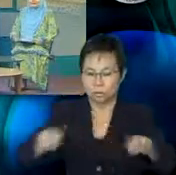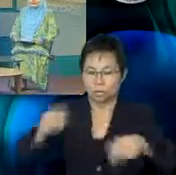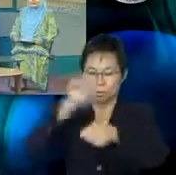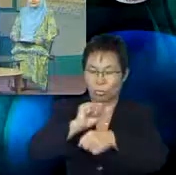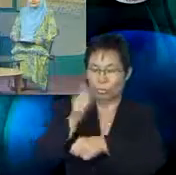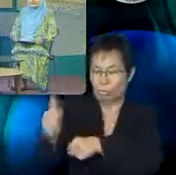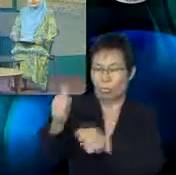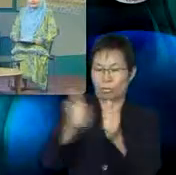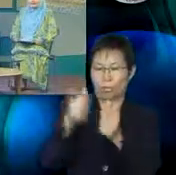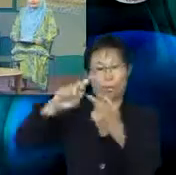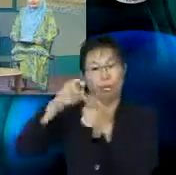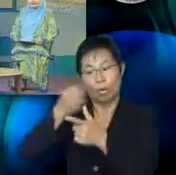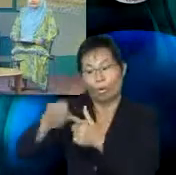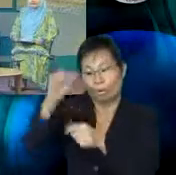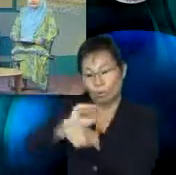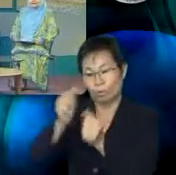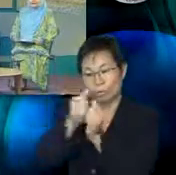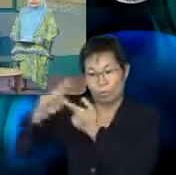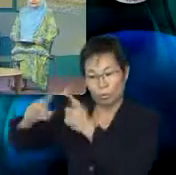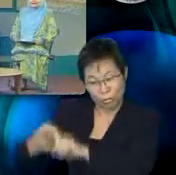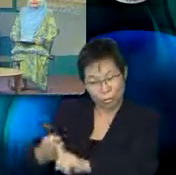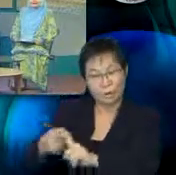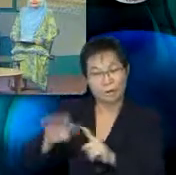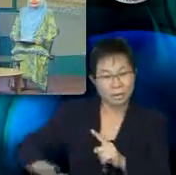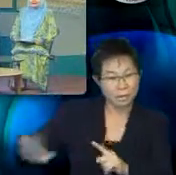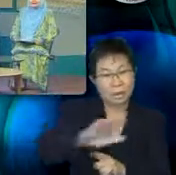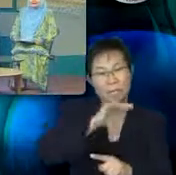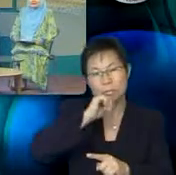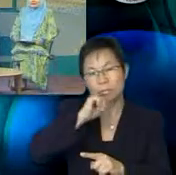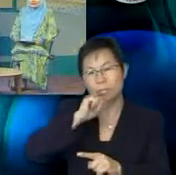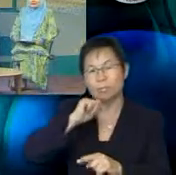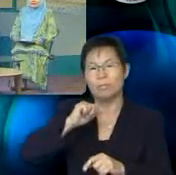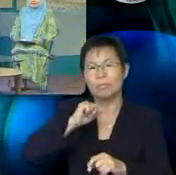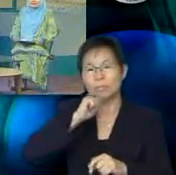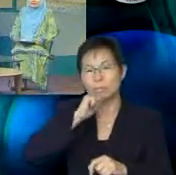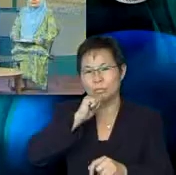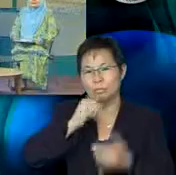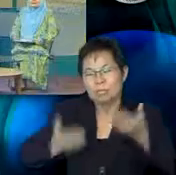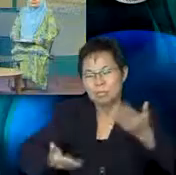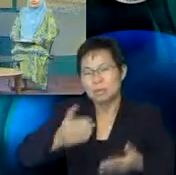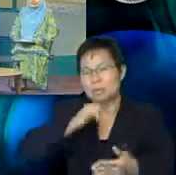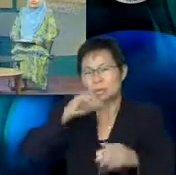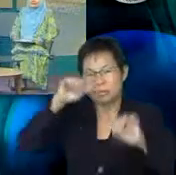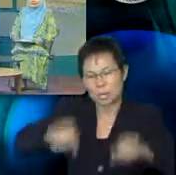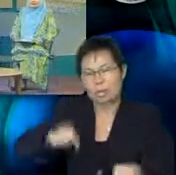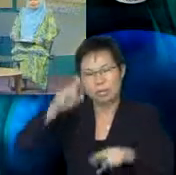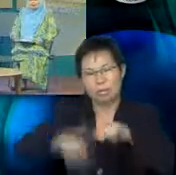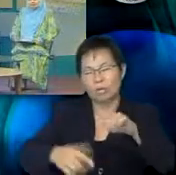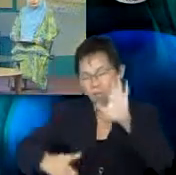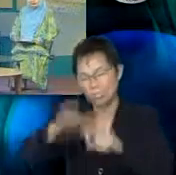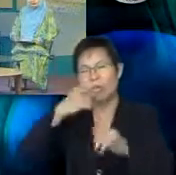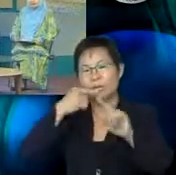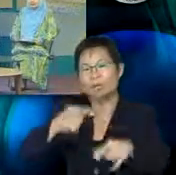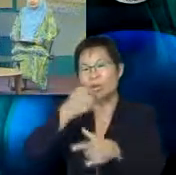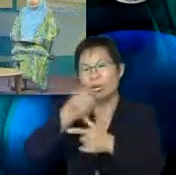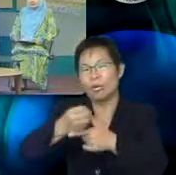own or with their peers, and they may not be able to find out answers, or they may not be able